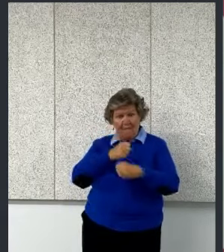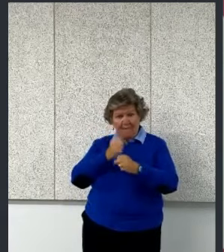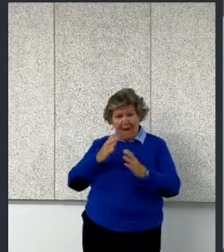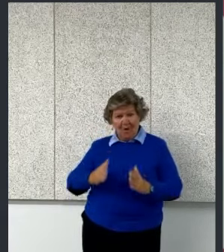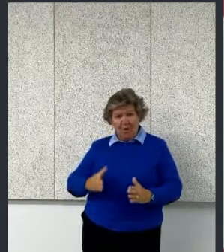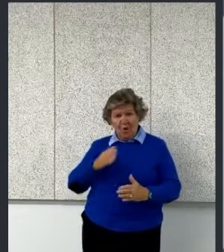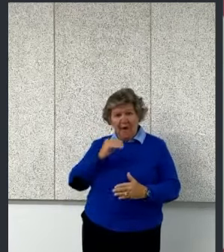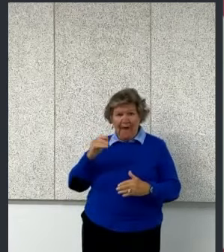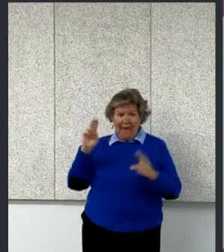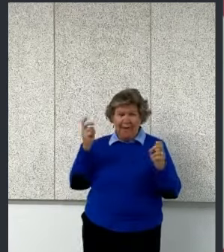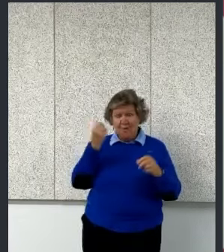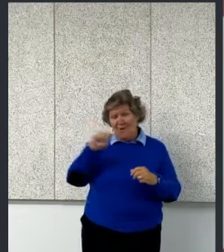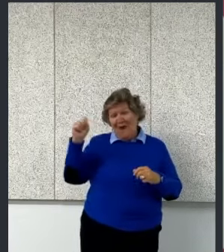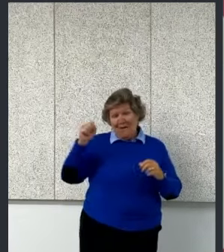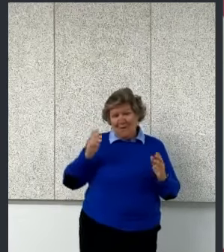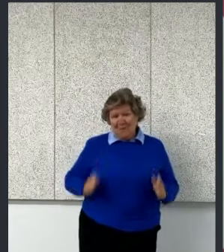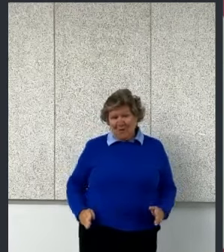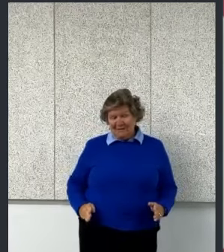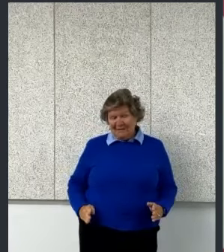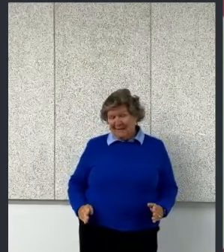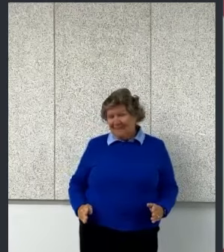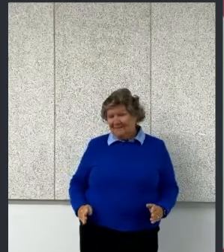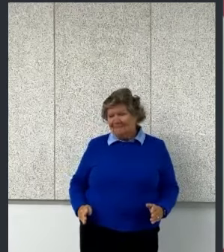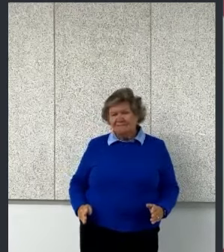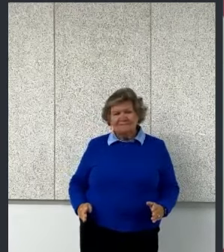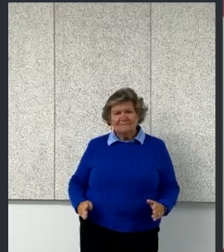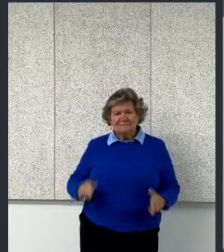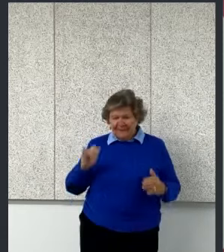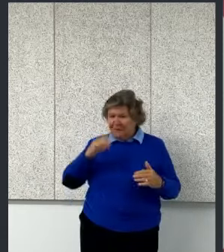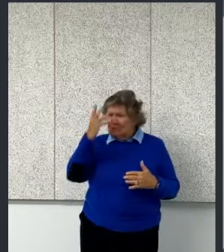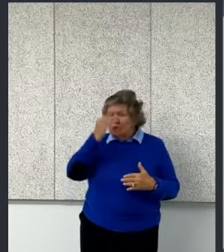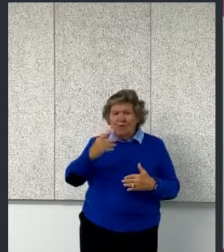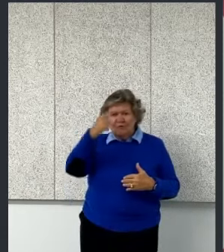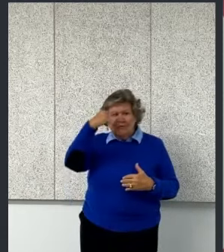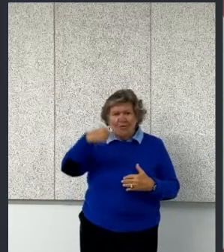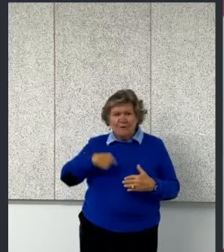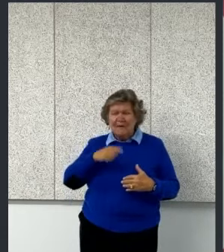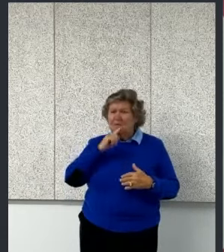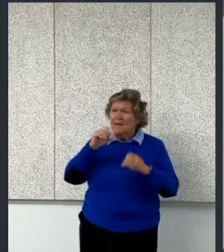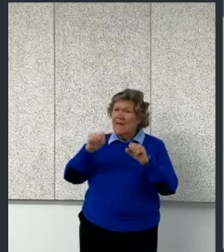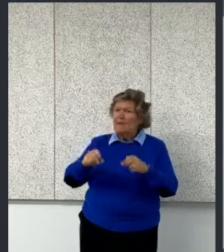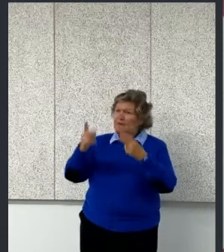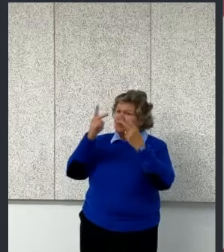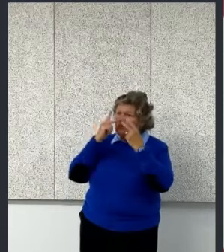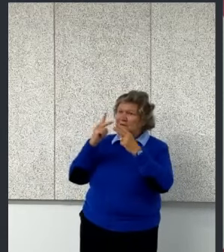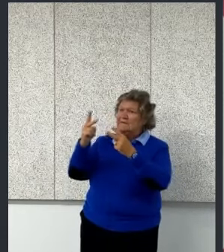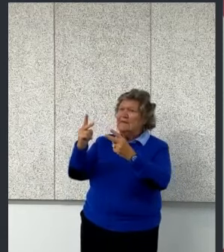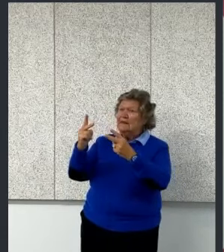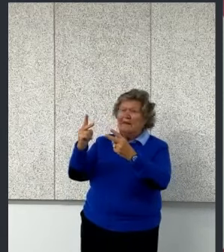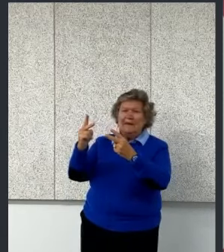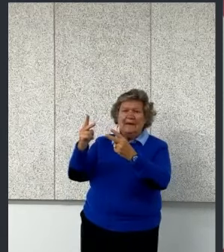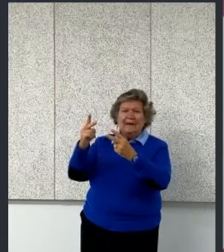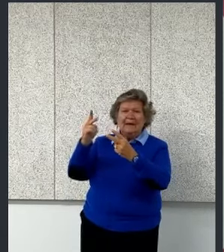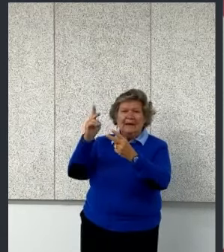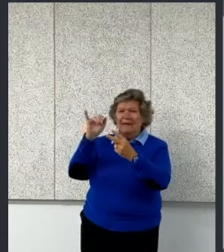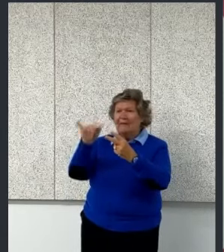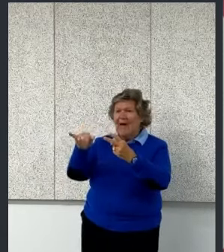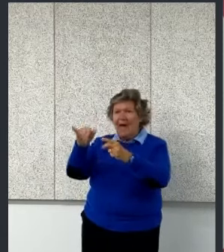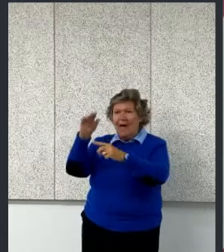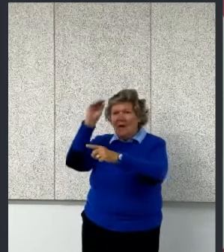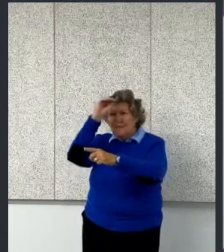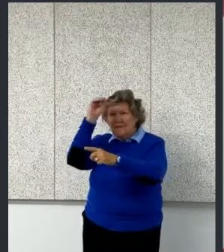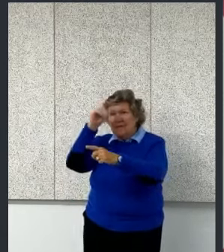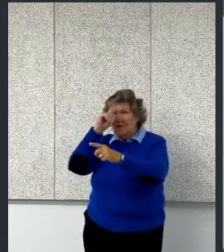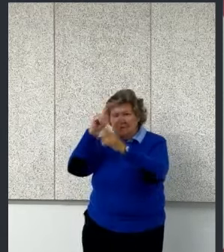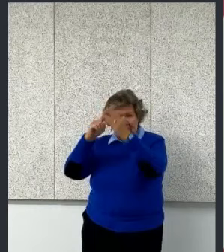a radical person, it's beautiful to me to be able to see that reflected in what it is